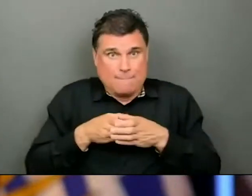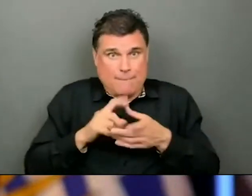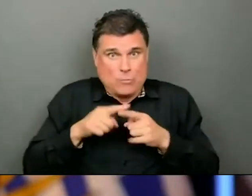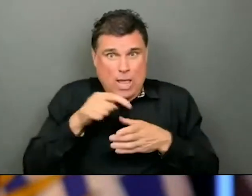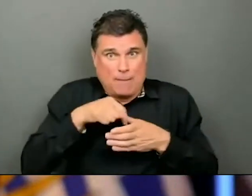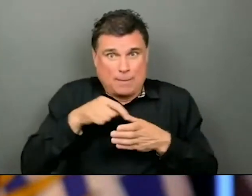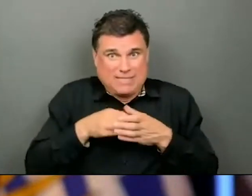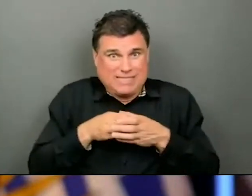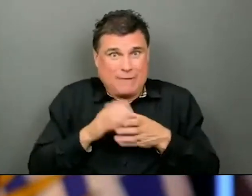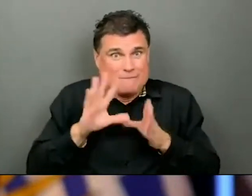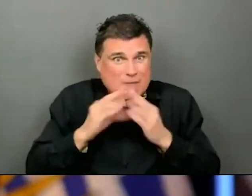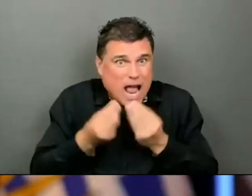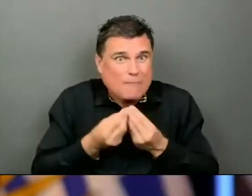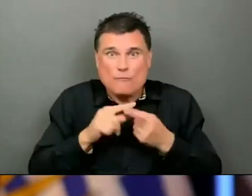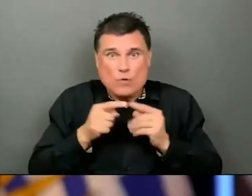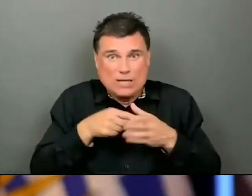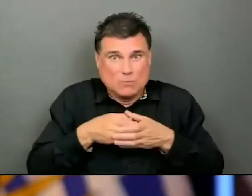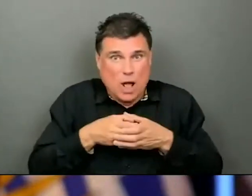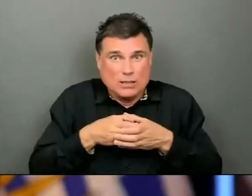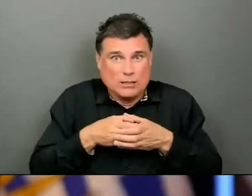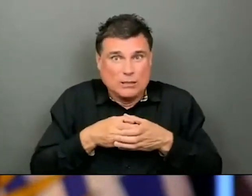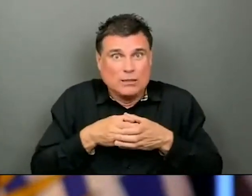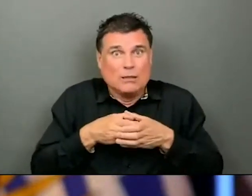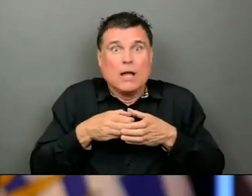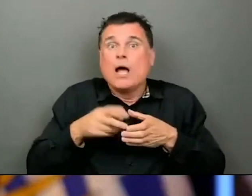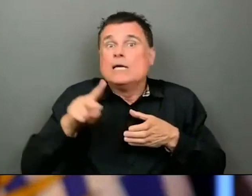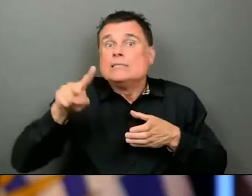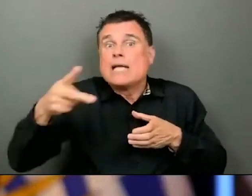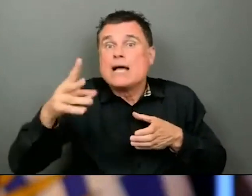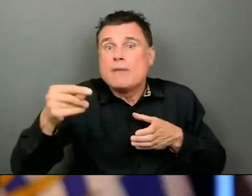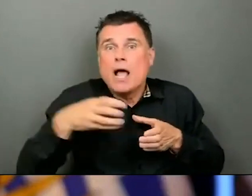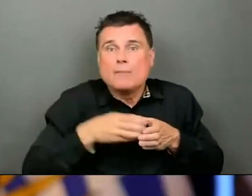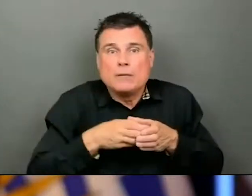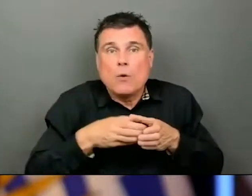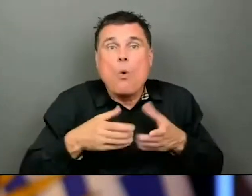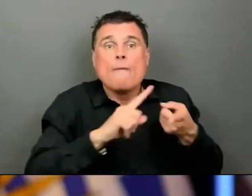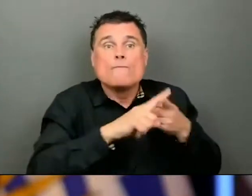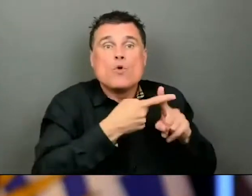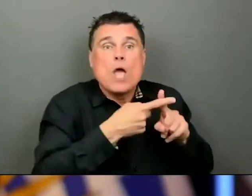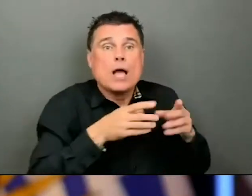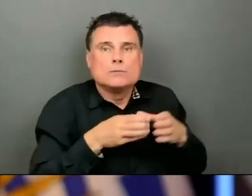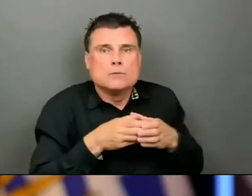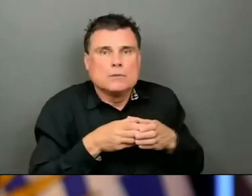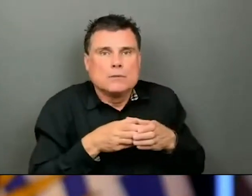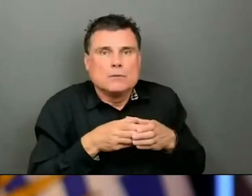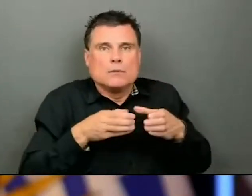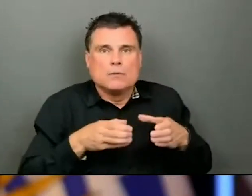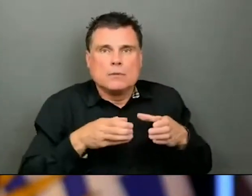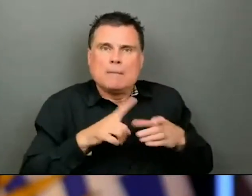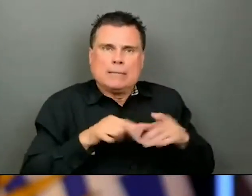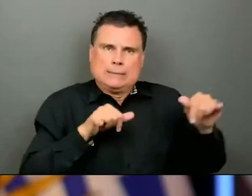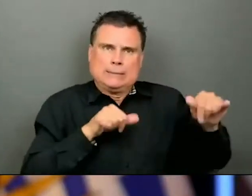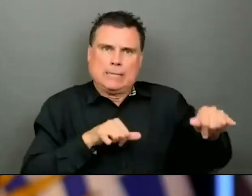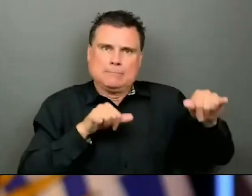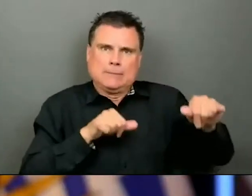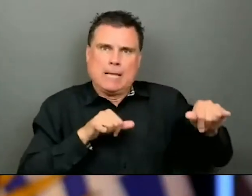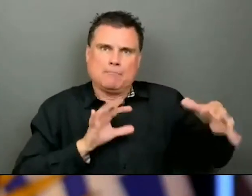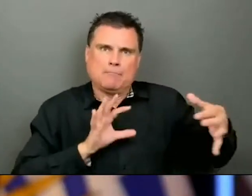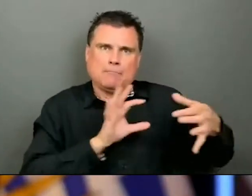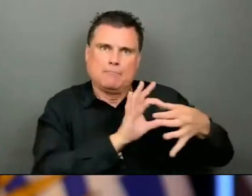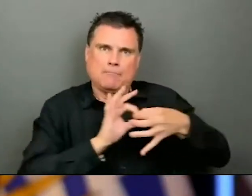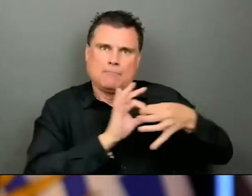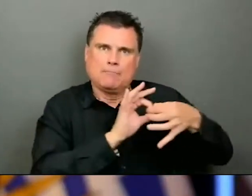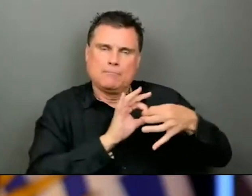another family or another group of friends, but the same ones. And you can have those connections in your house, but you need to